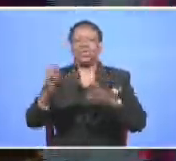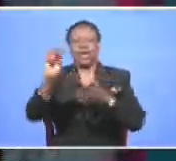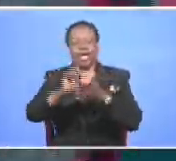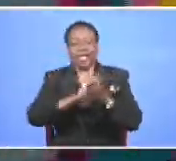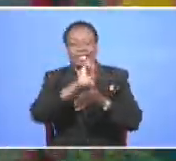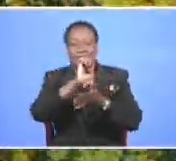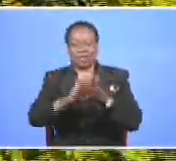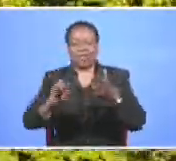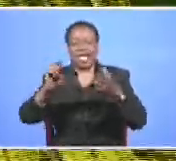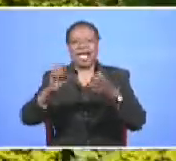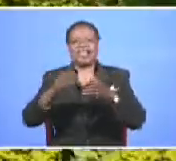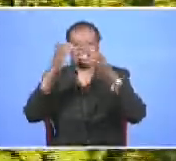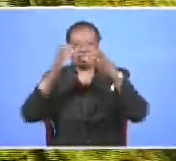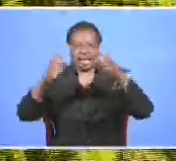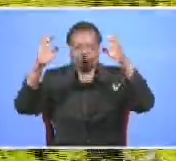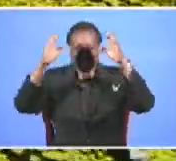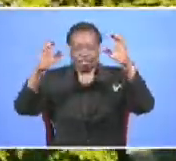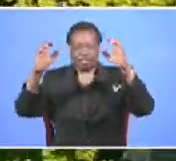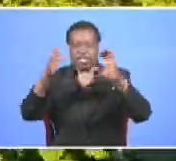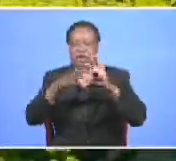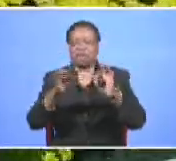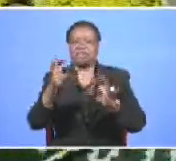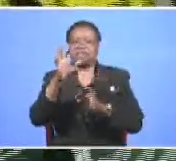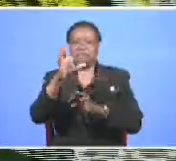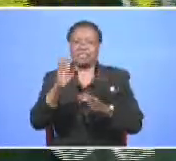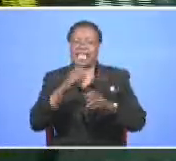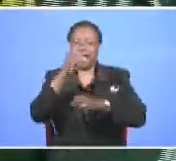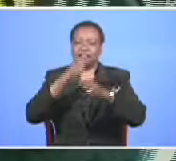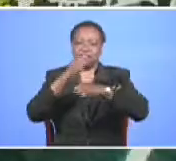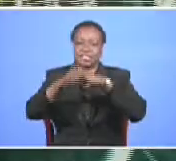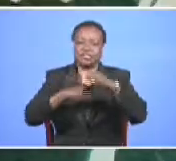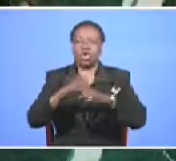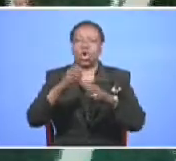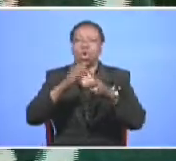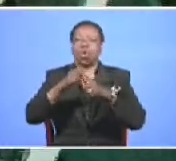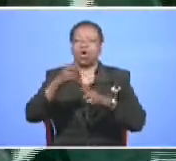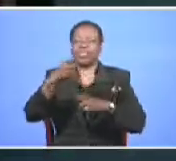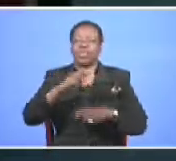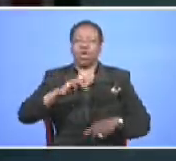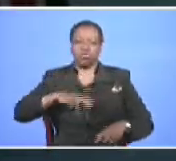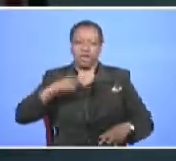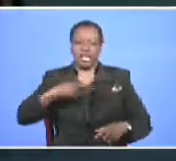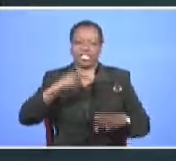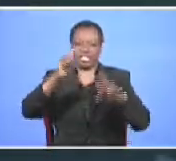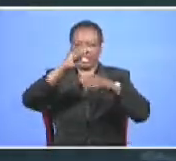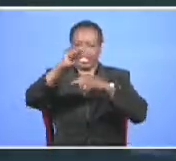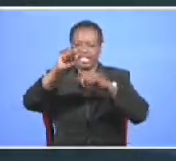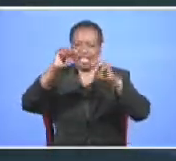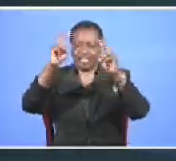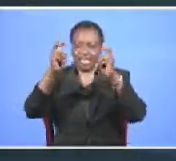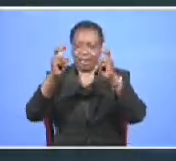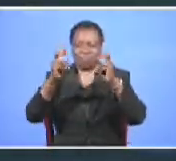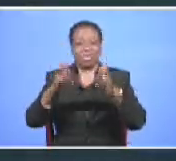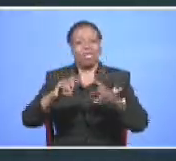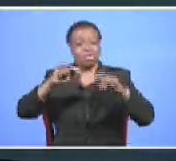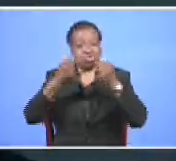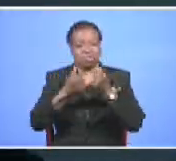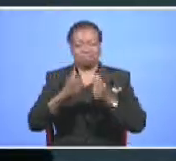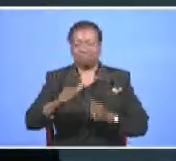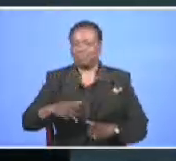60th anniversary or the religious theme, but the group was confident with both.